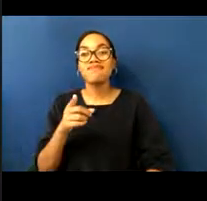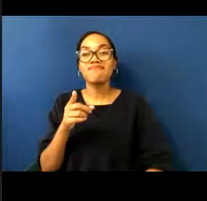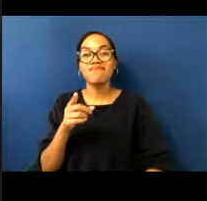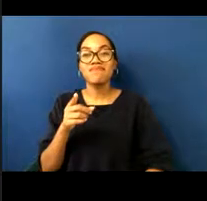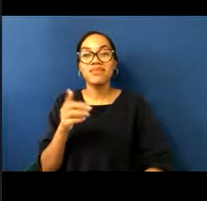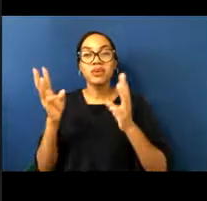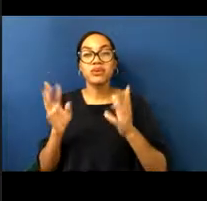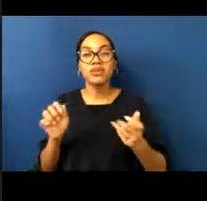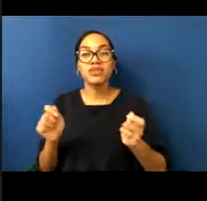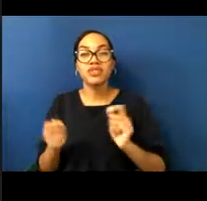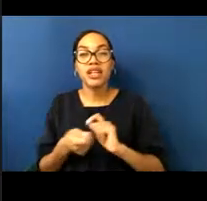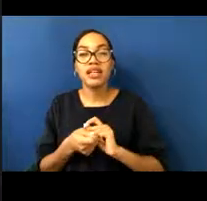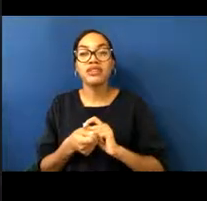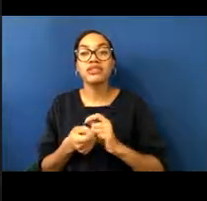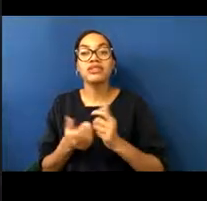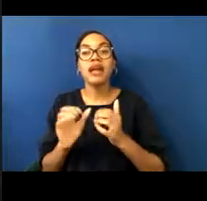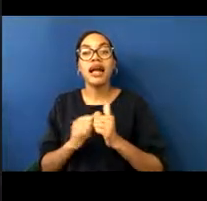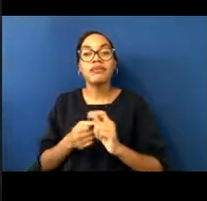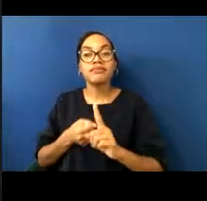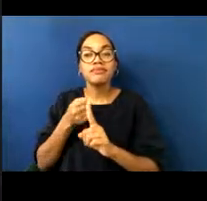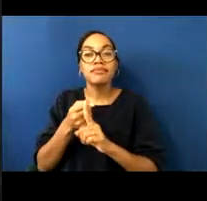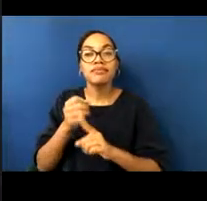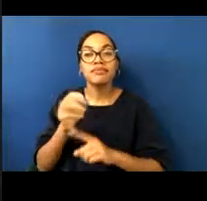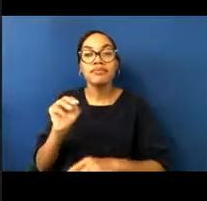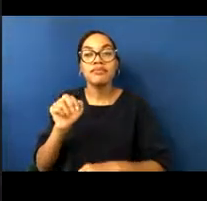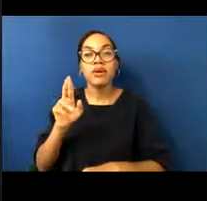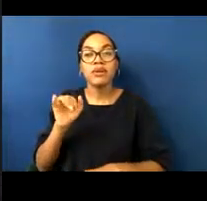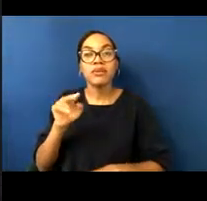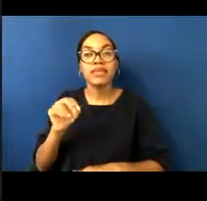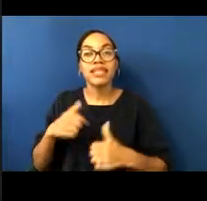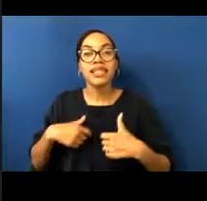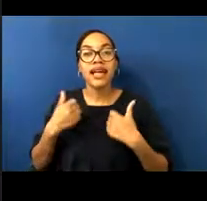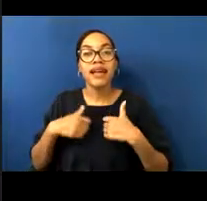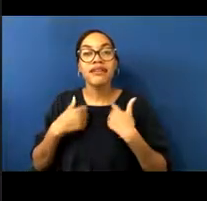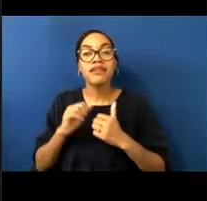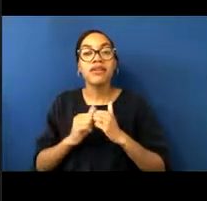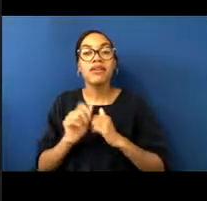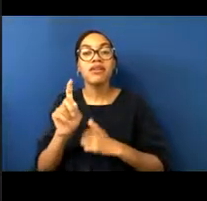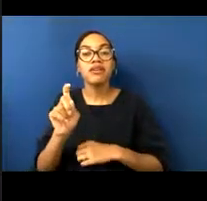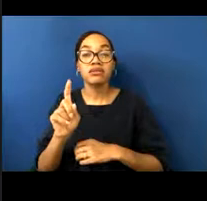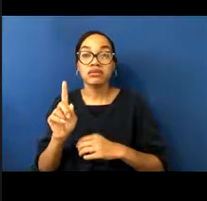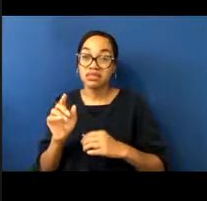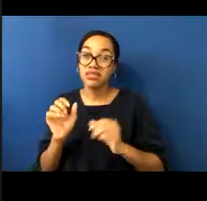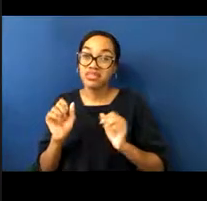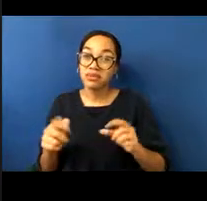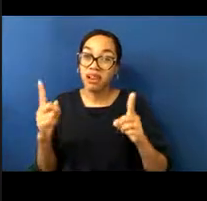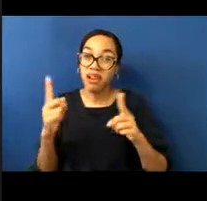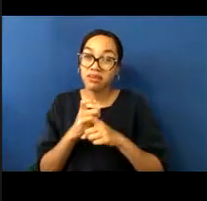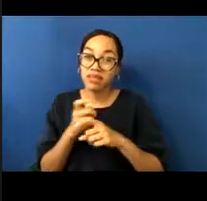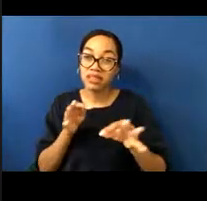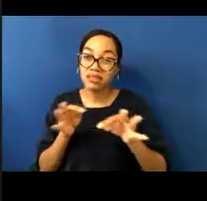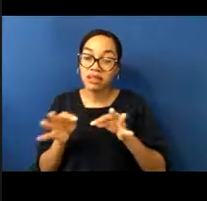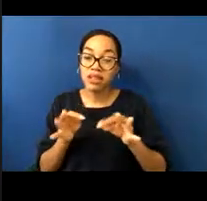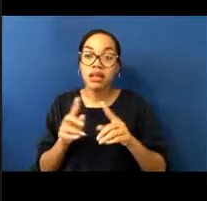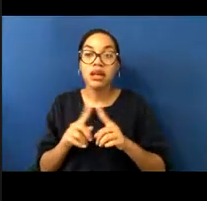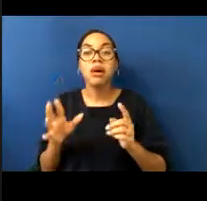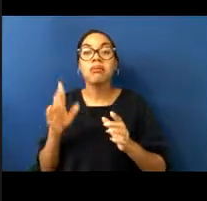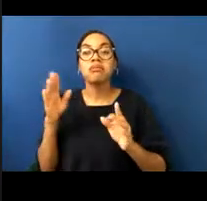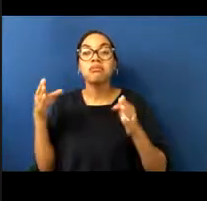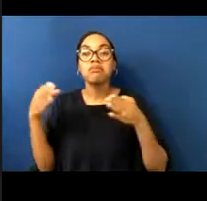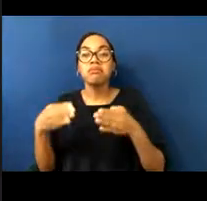life? So it can be very complicated, but in some sense, if we just look at how fish and fisheries can be impacted for the sake of this